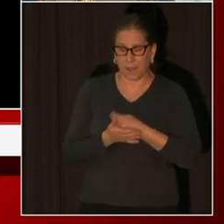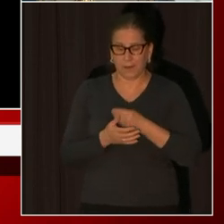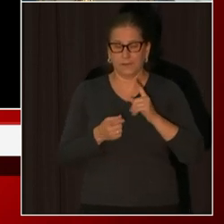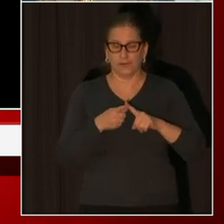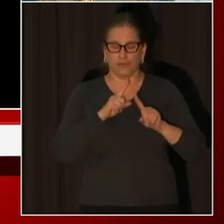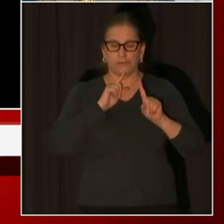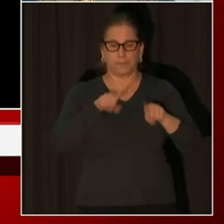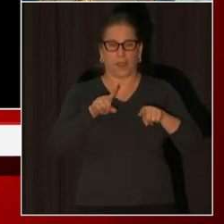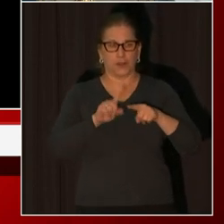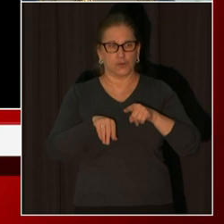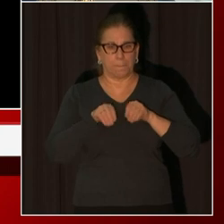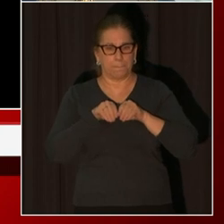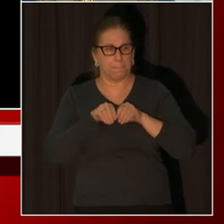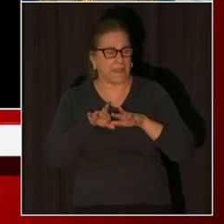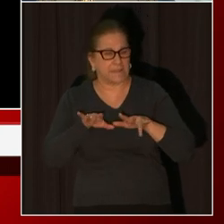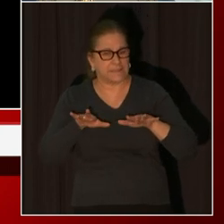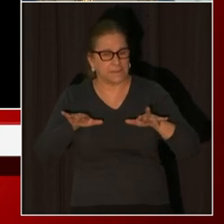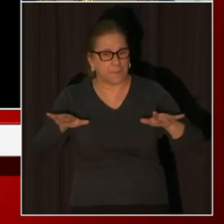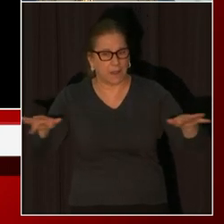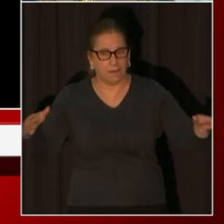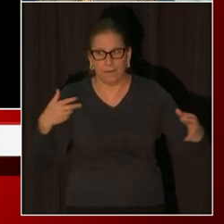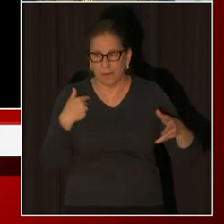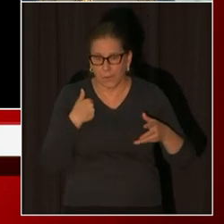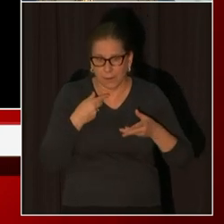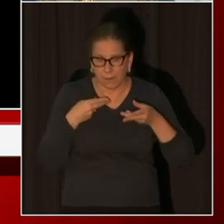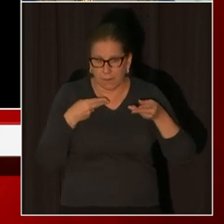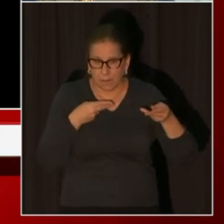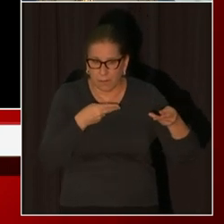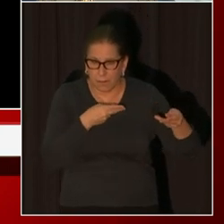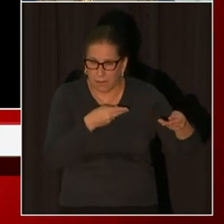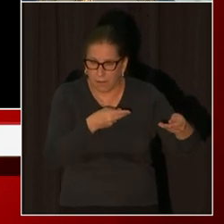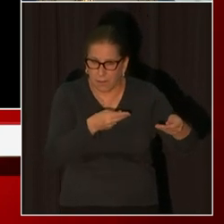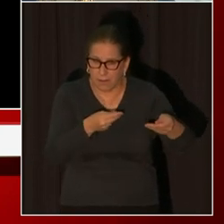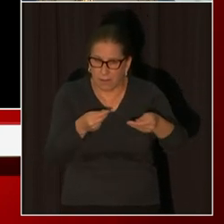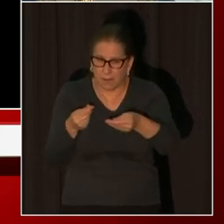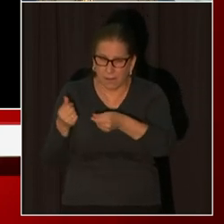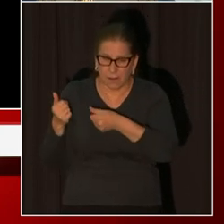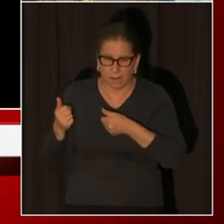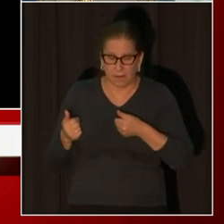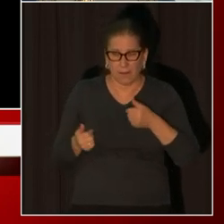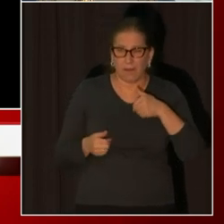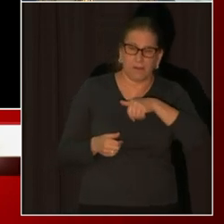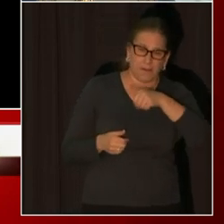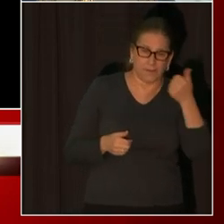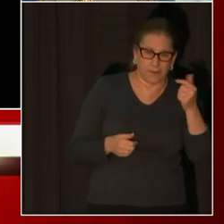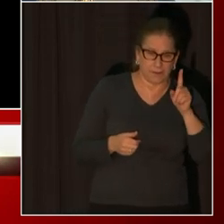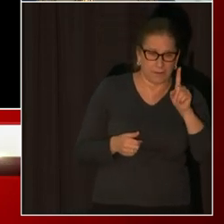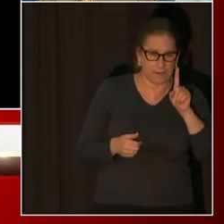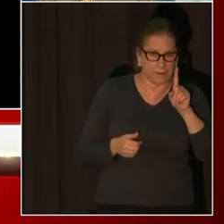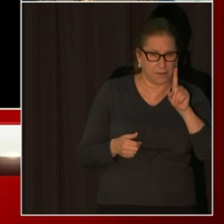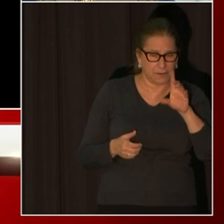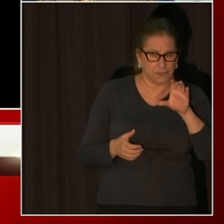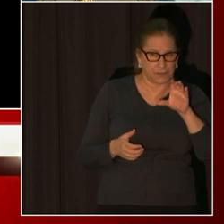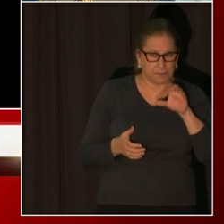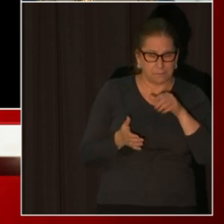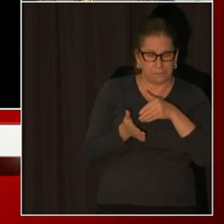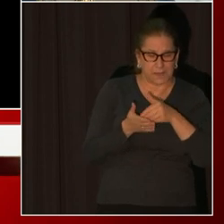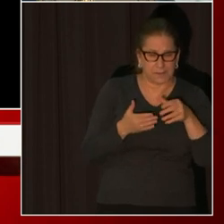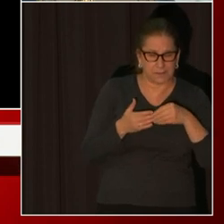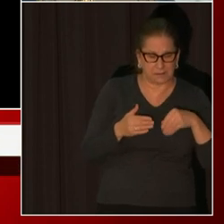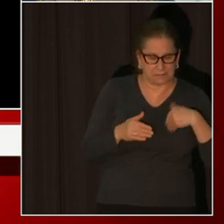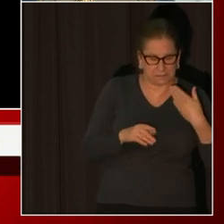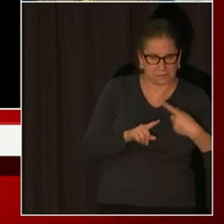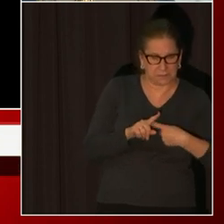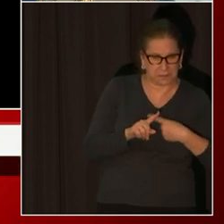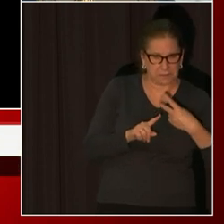by the hundreds of millions of dollars in the coming weeks and months. And just as this pandemic has forced our